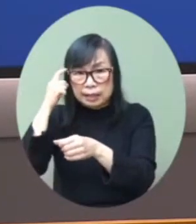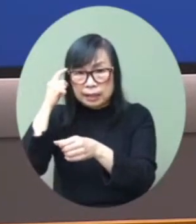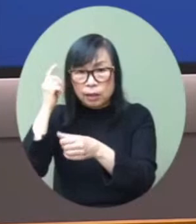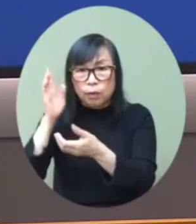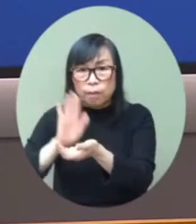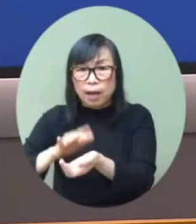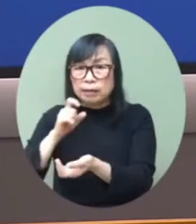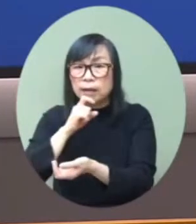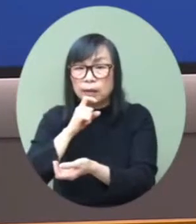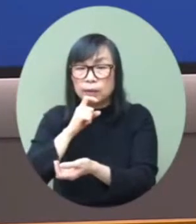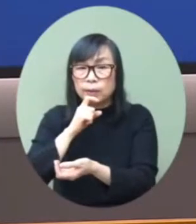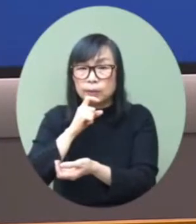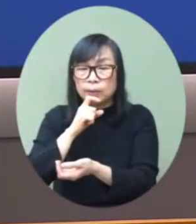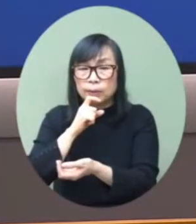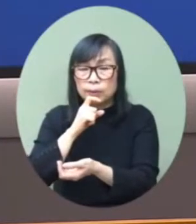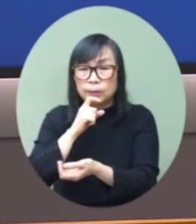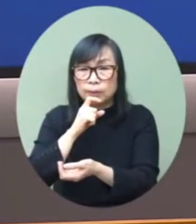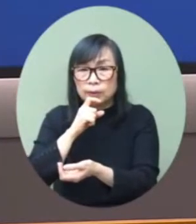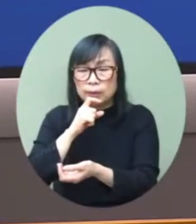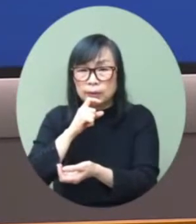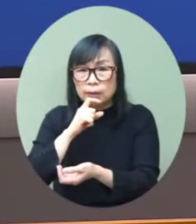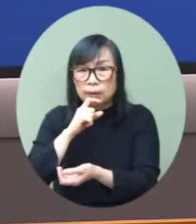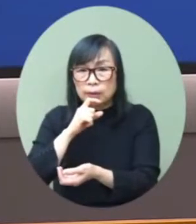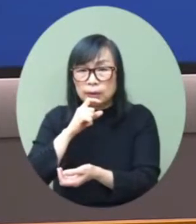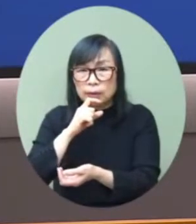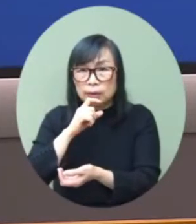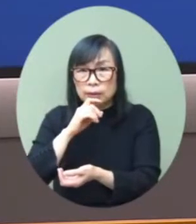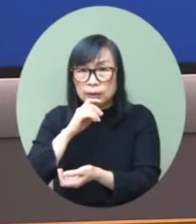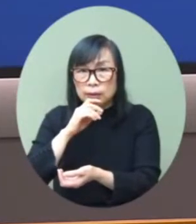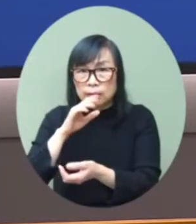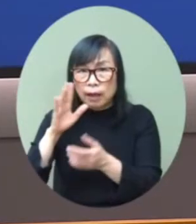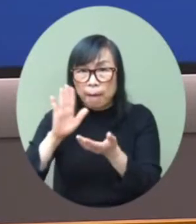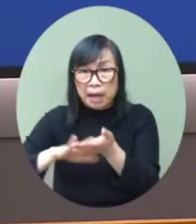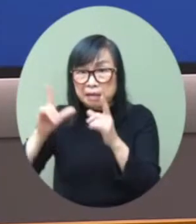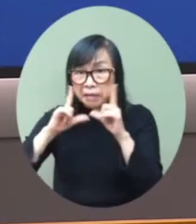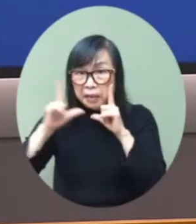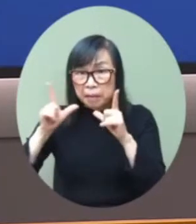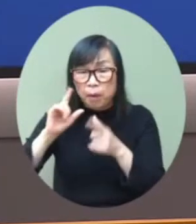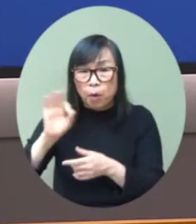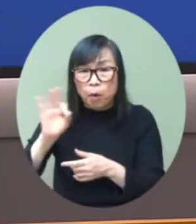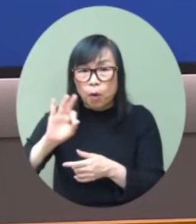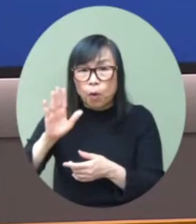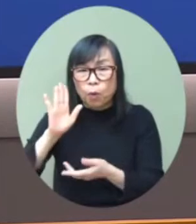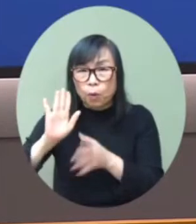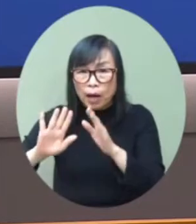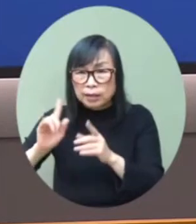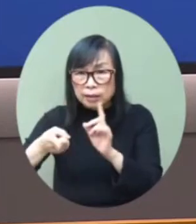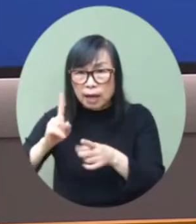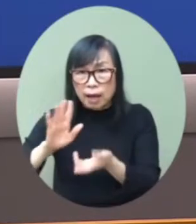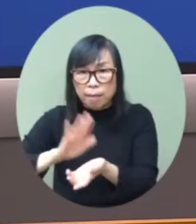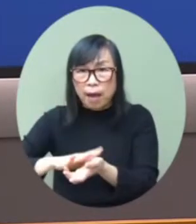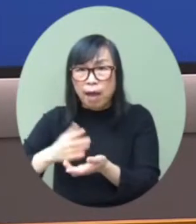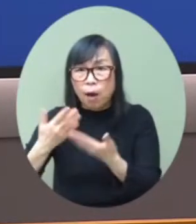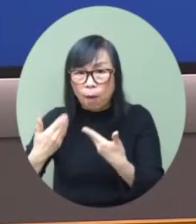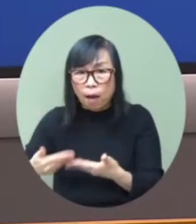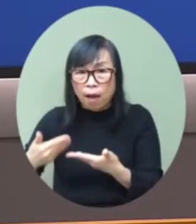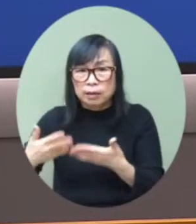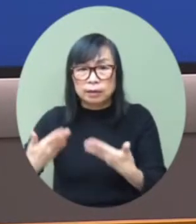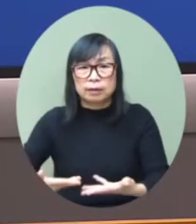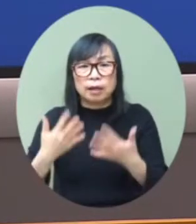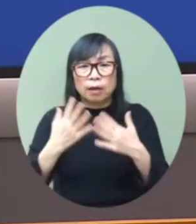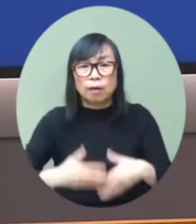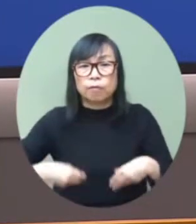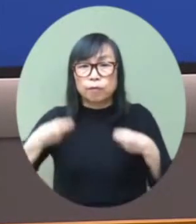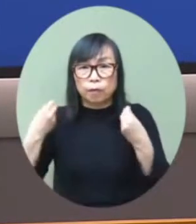symptoms or no symptoms, they have recovered by now. Okay, so Professor Ivan Hong